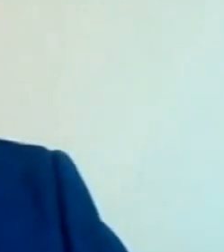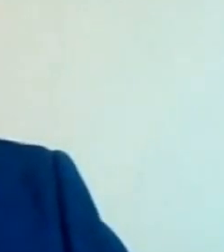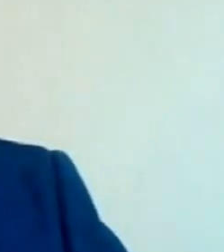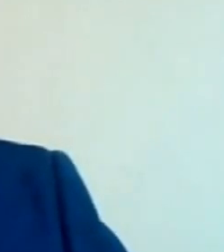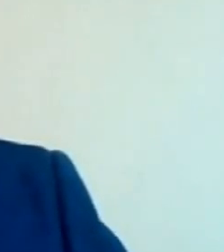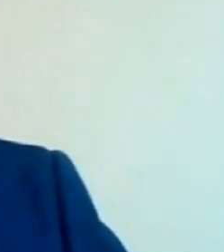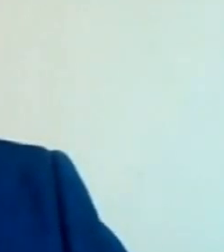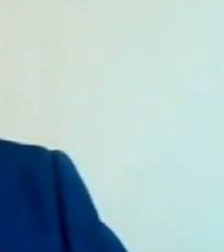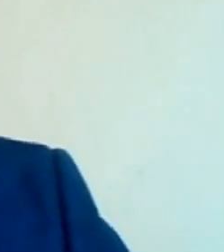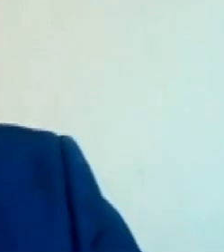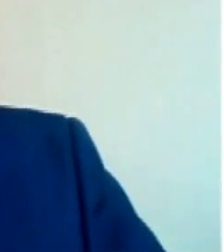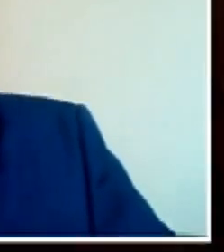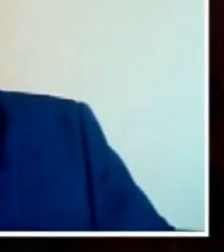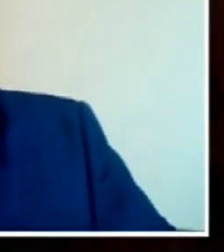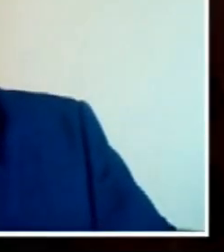going to cost?